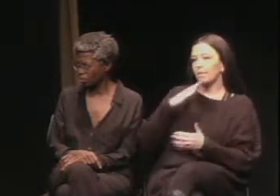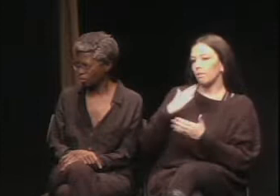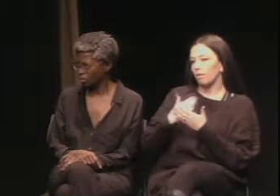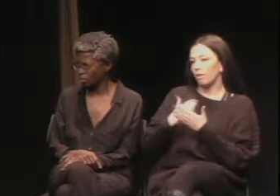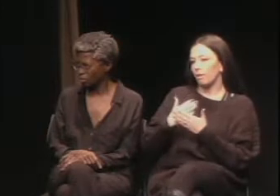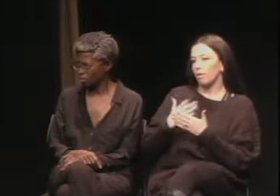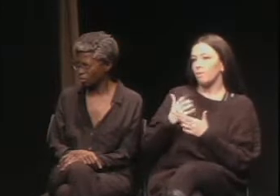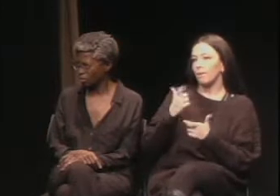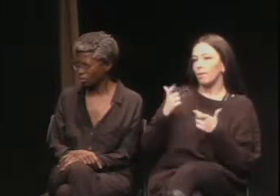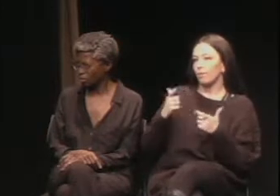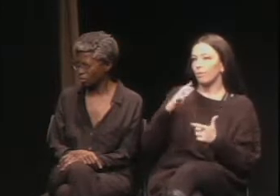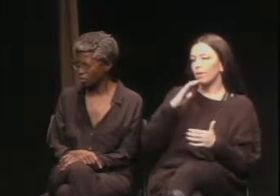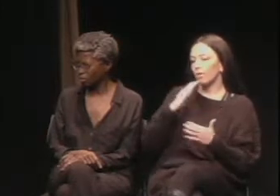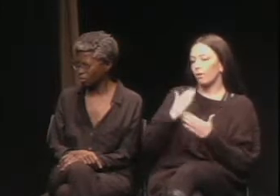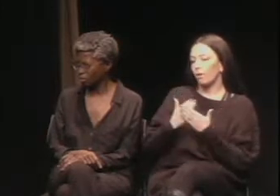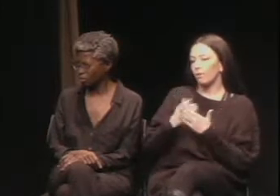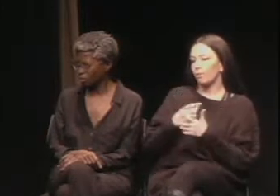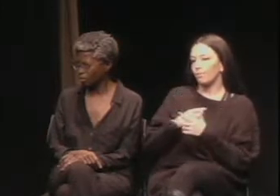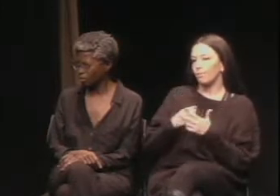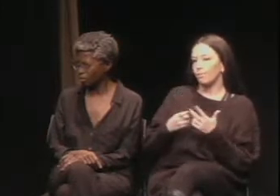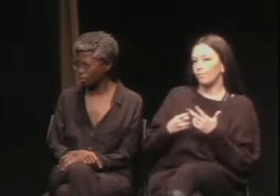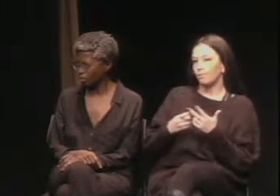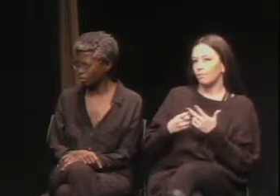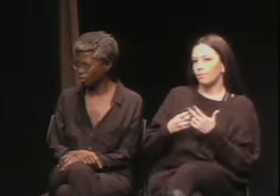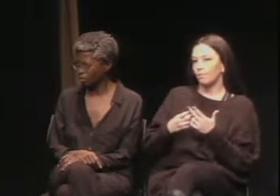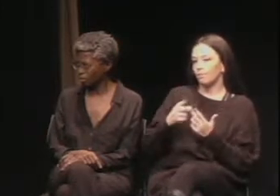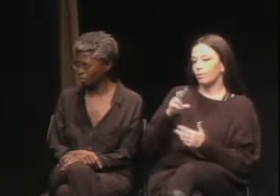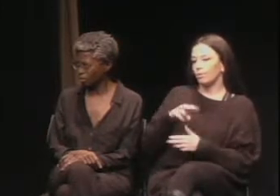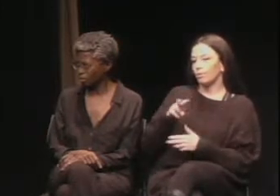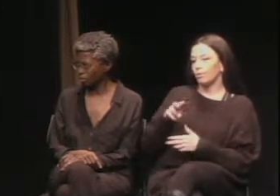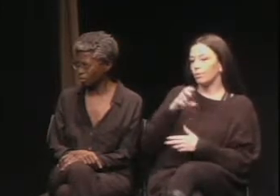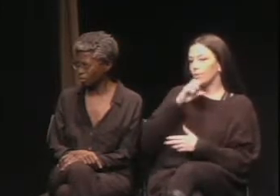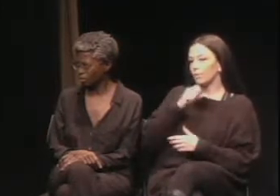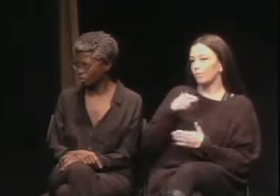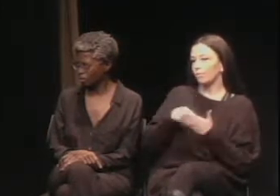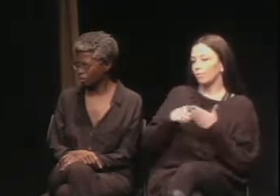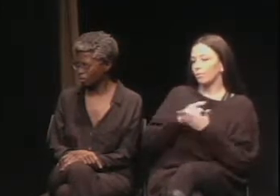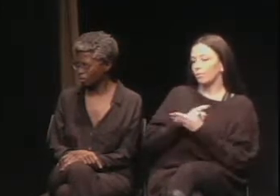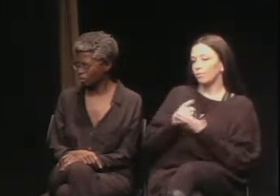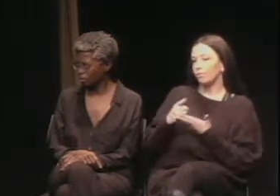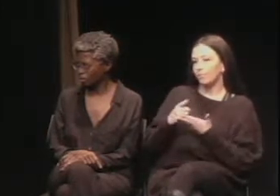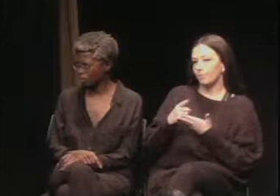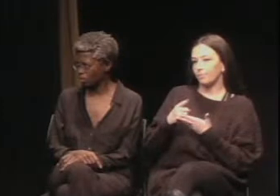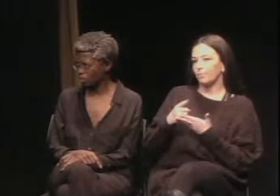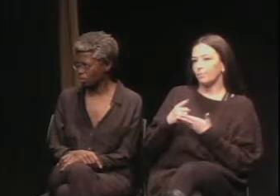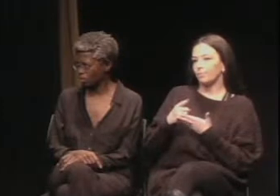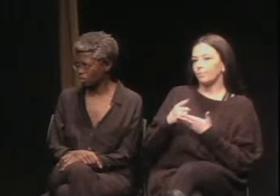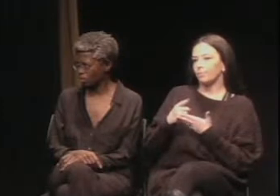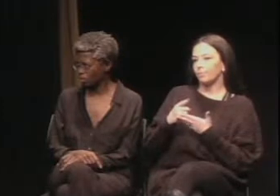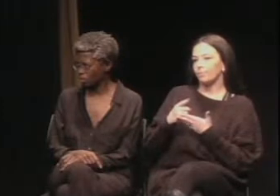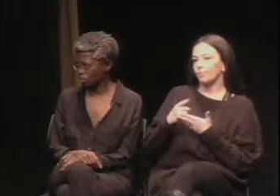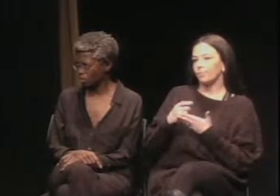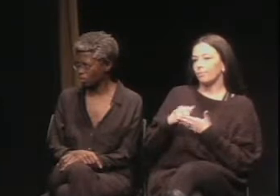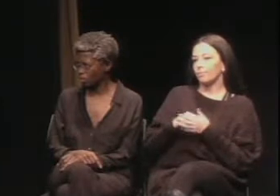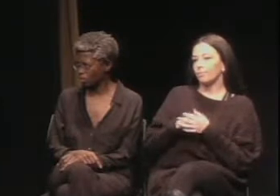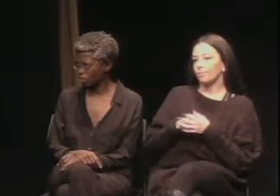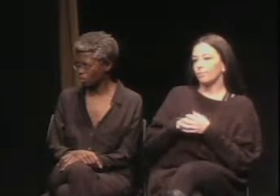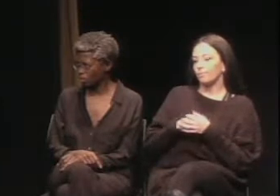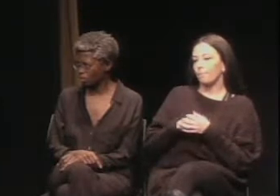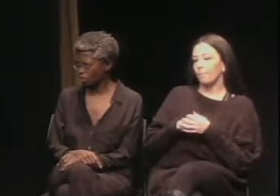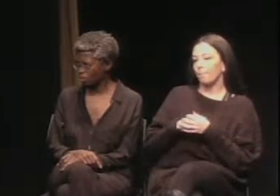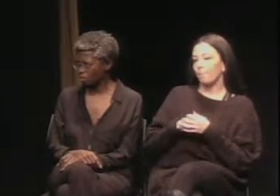my granddaughter that will be 22 years old this week. And